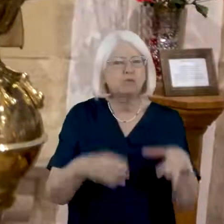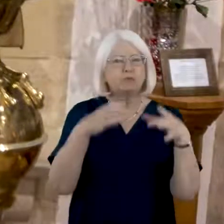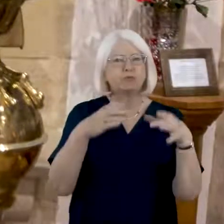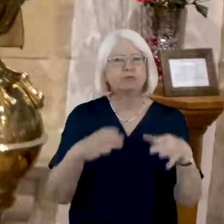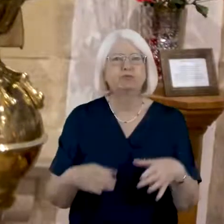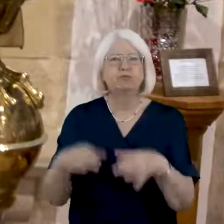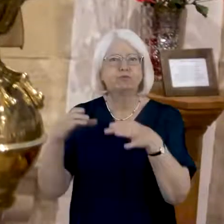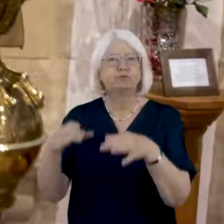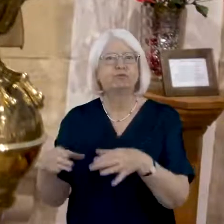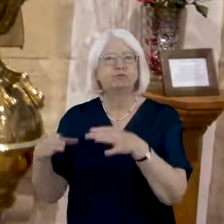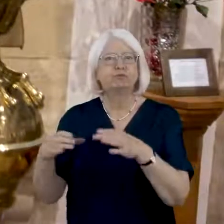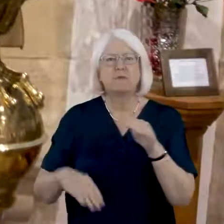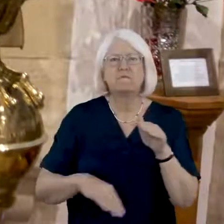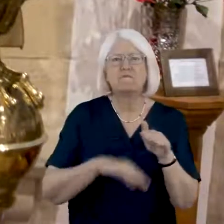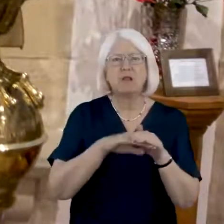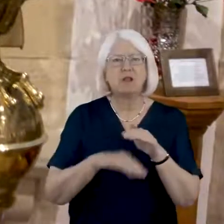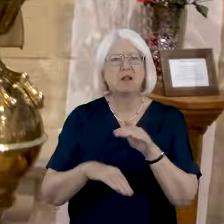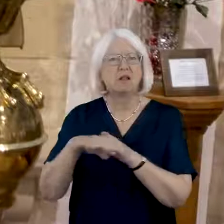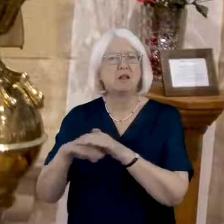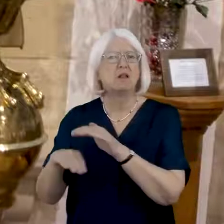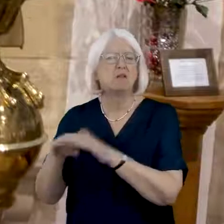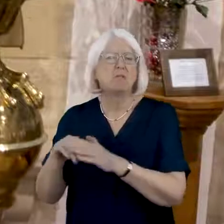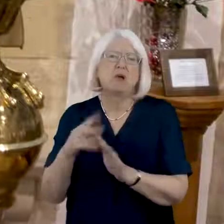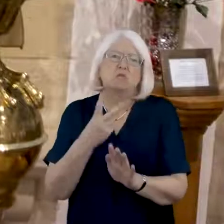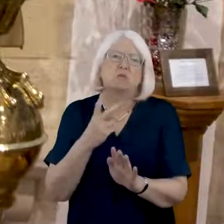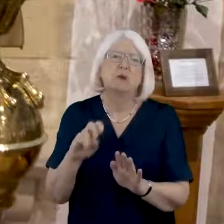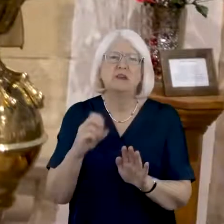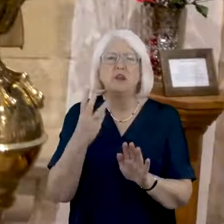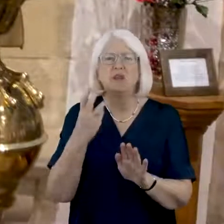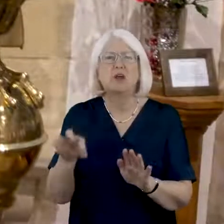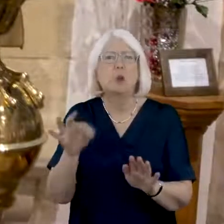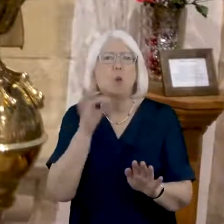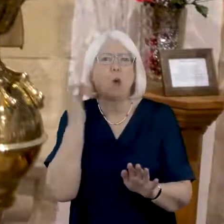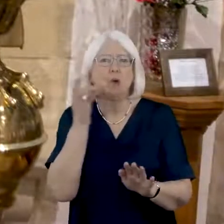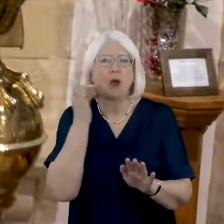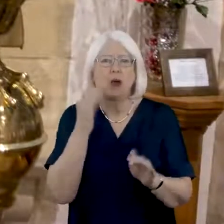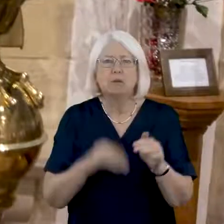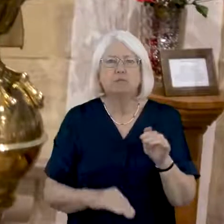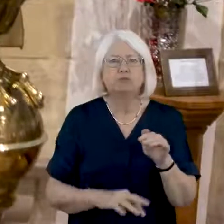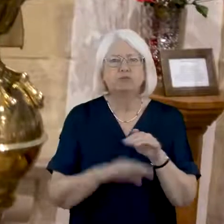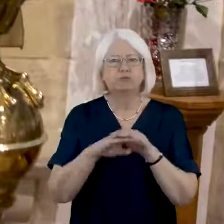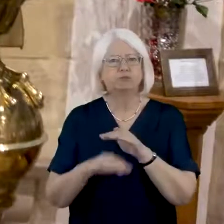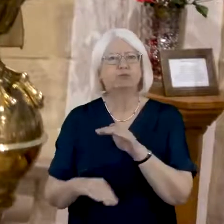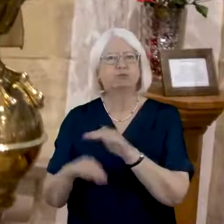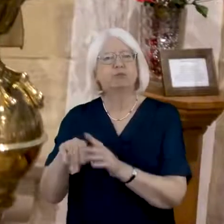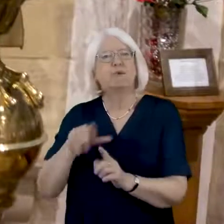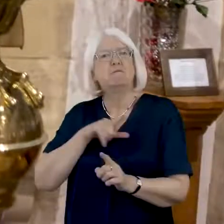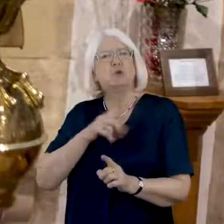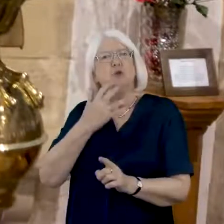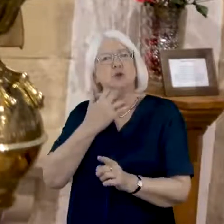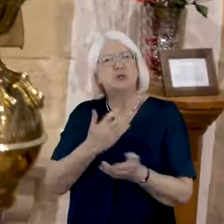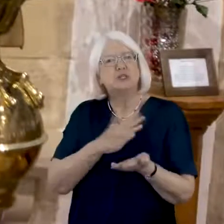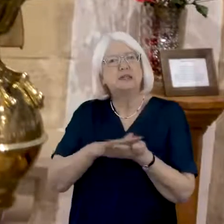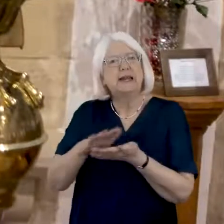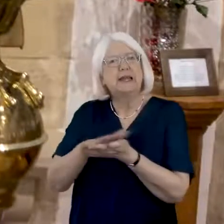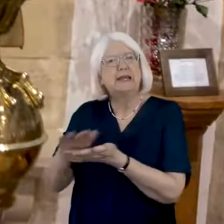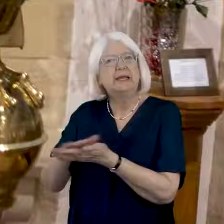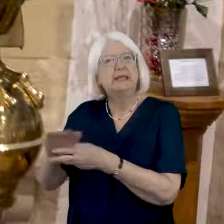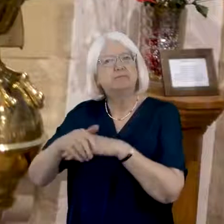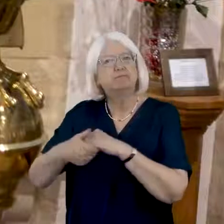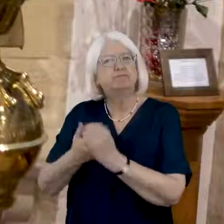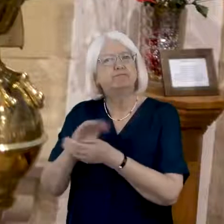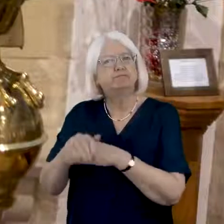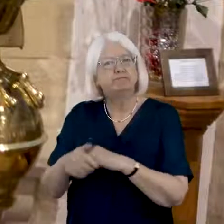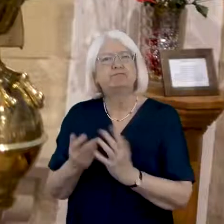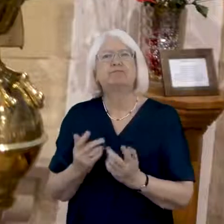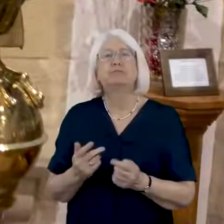of purification, each holding 20 or 30 gallons. Jesus said to them, "Fill the jars